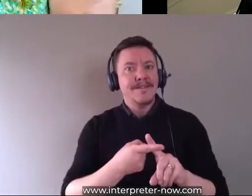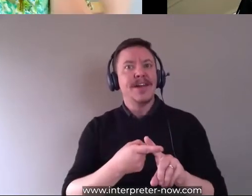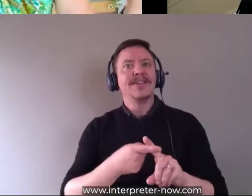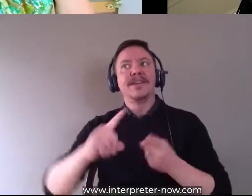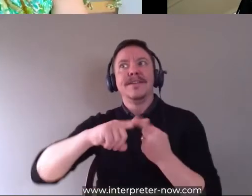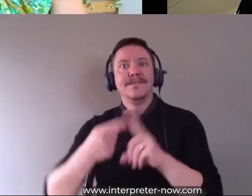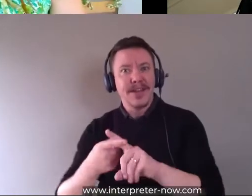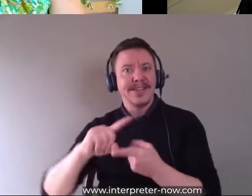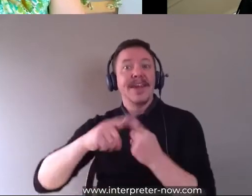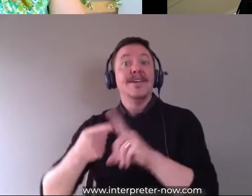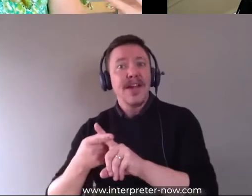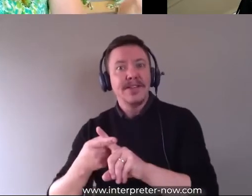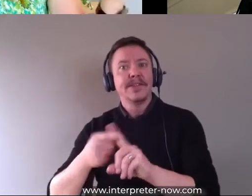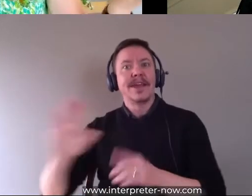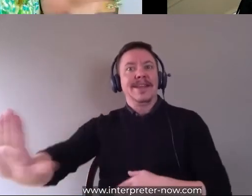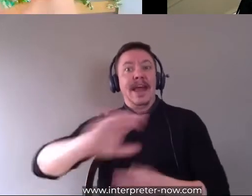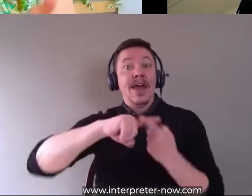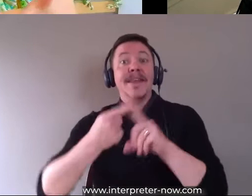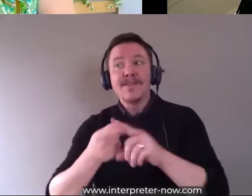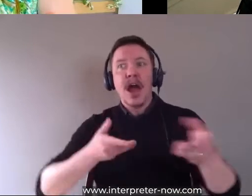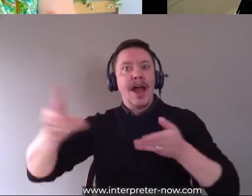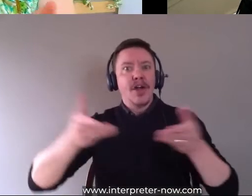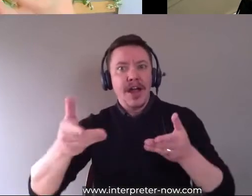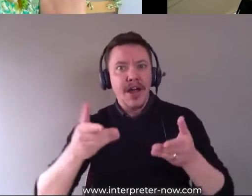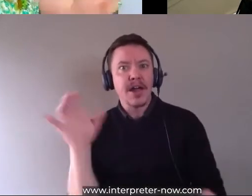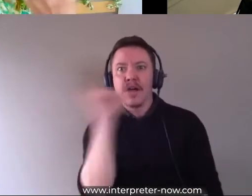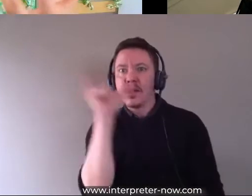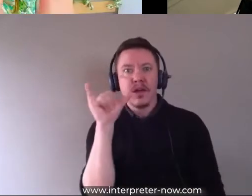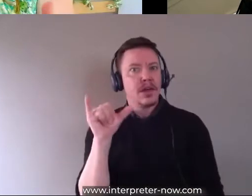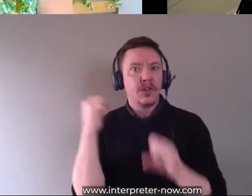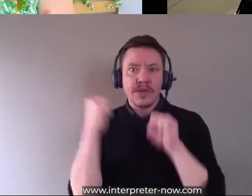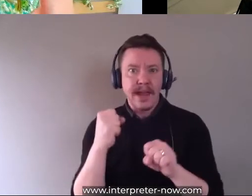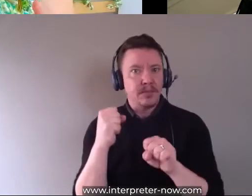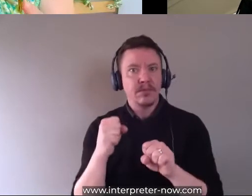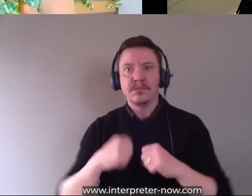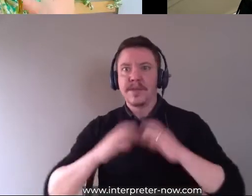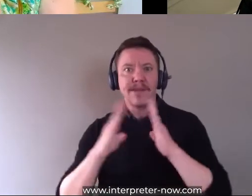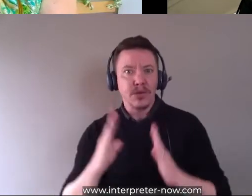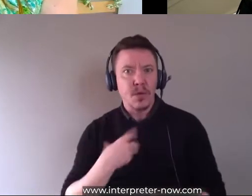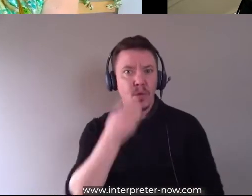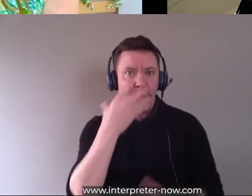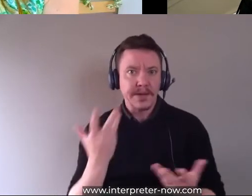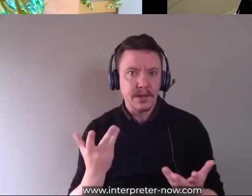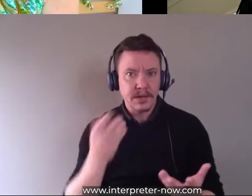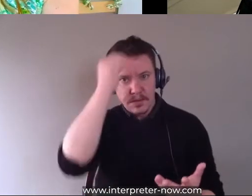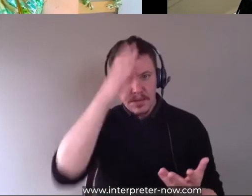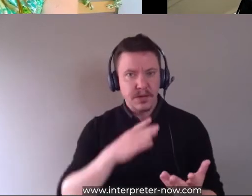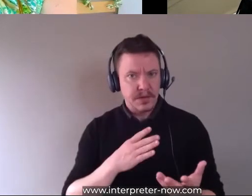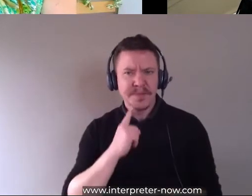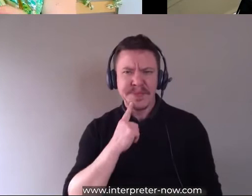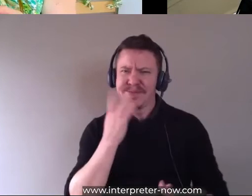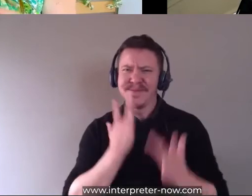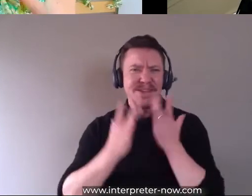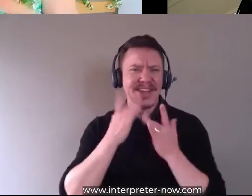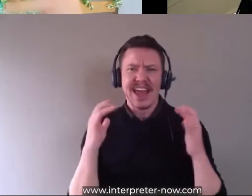And then you end up with a company that looks a lot like those founders. You end up with a company that is severely lacking in